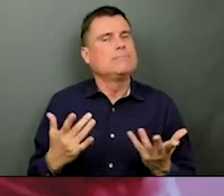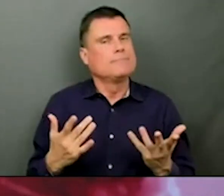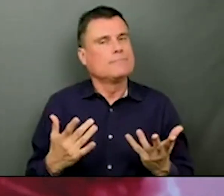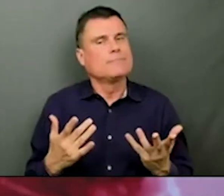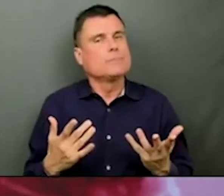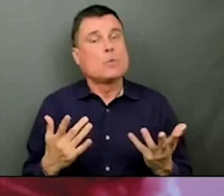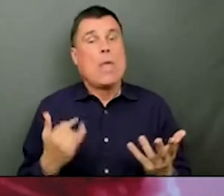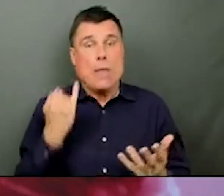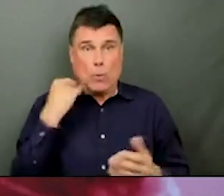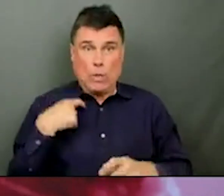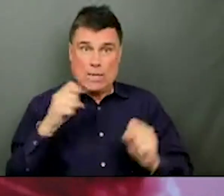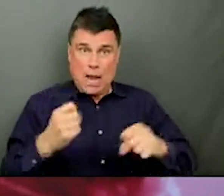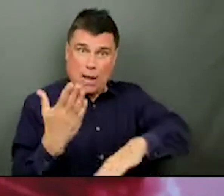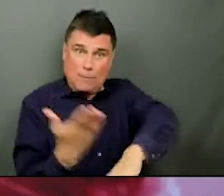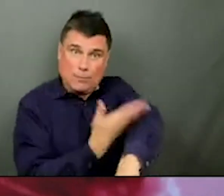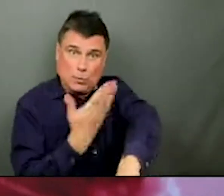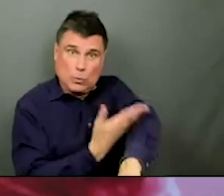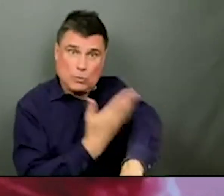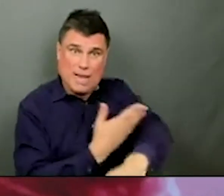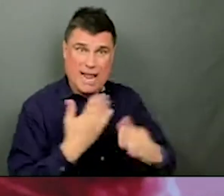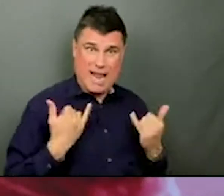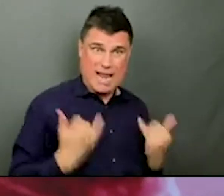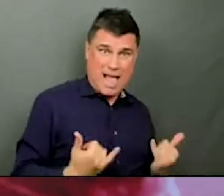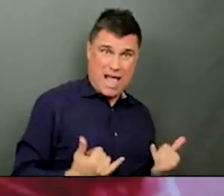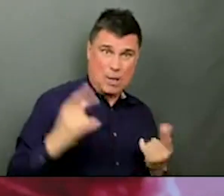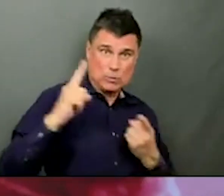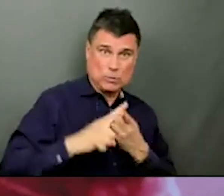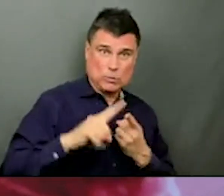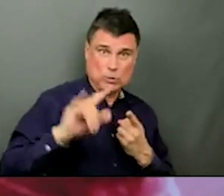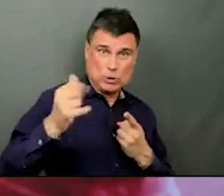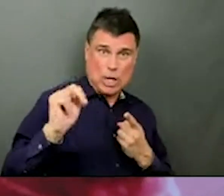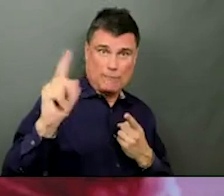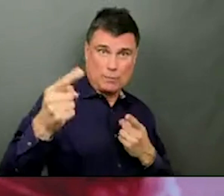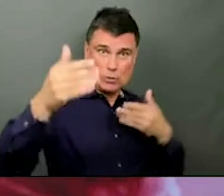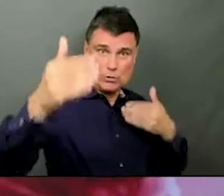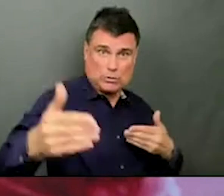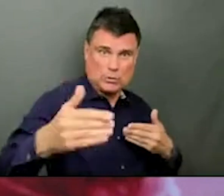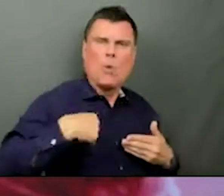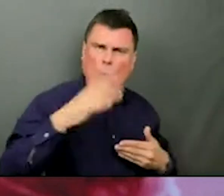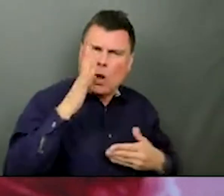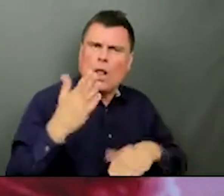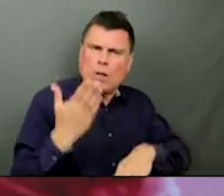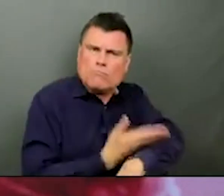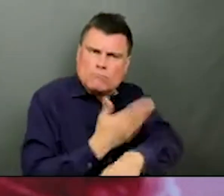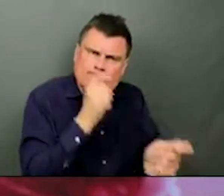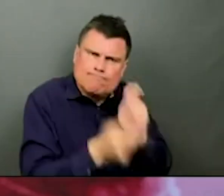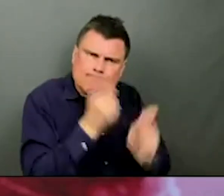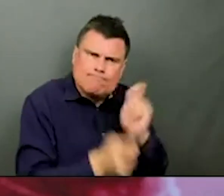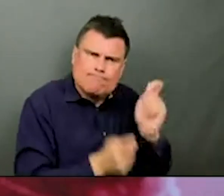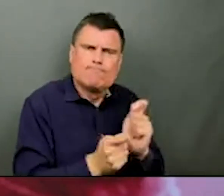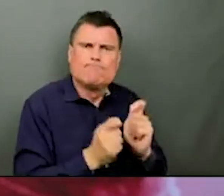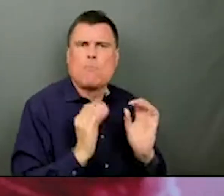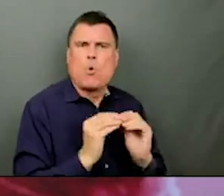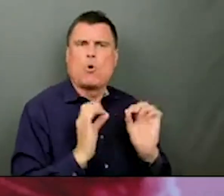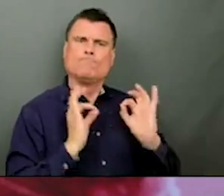can make between now and January 1, we'll absolutely do that. Next question is from Katie DeRosa,